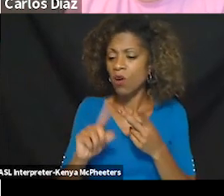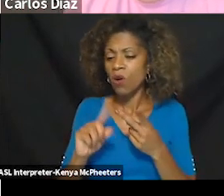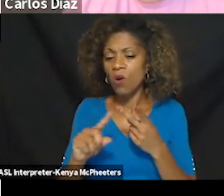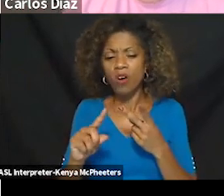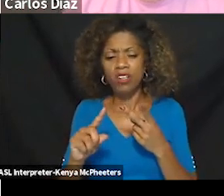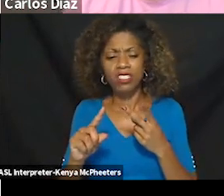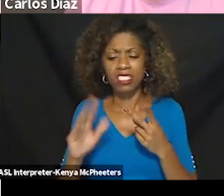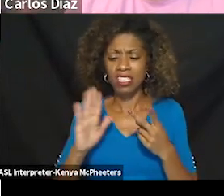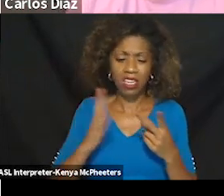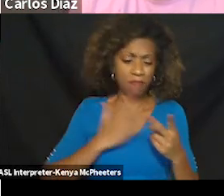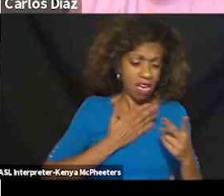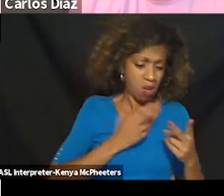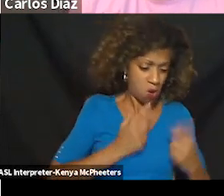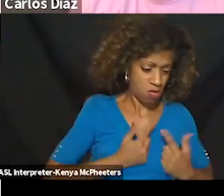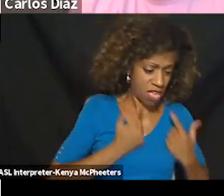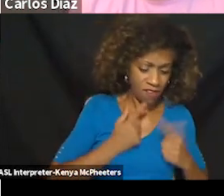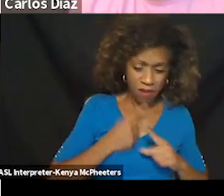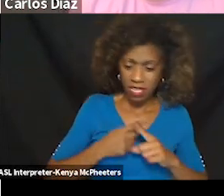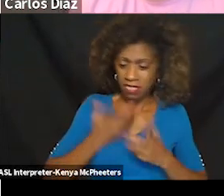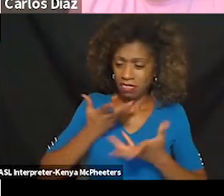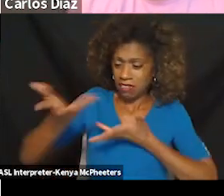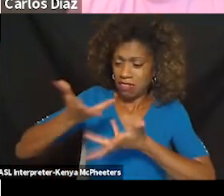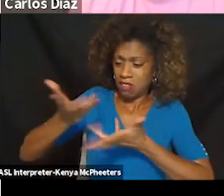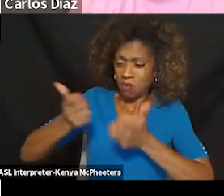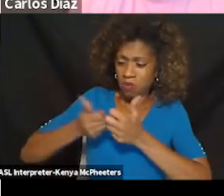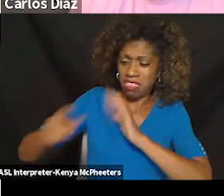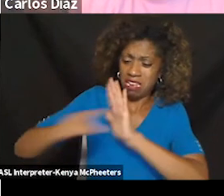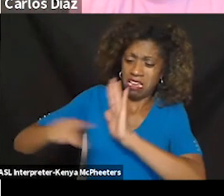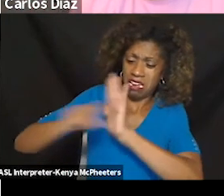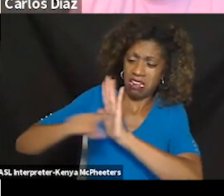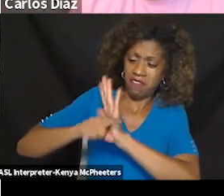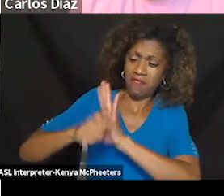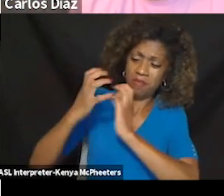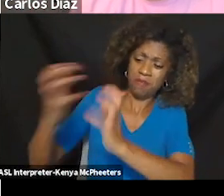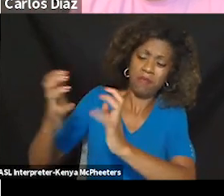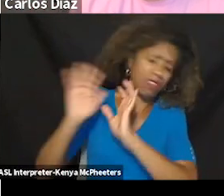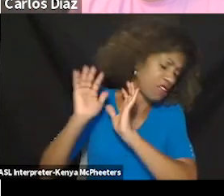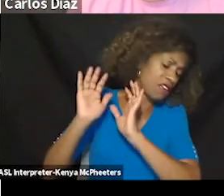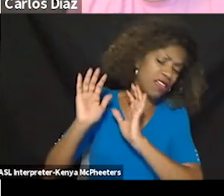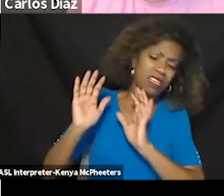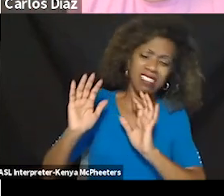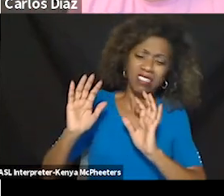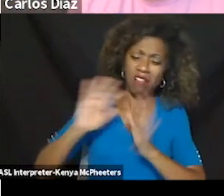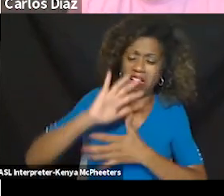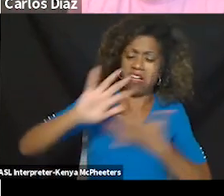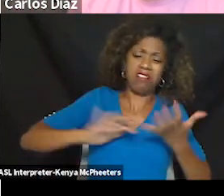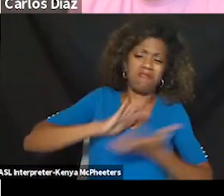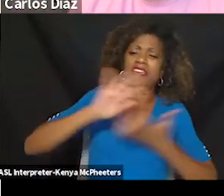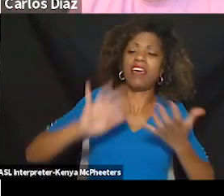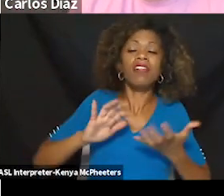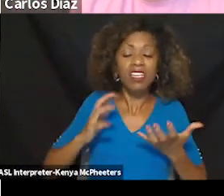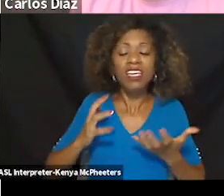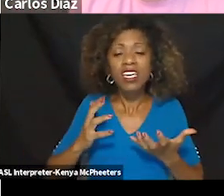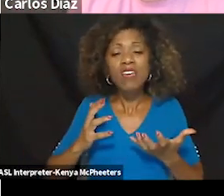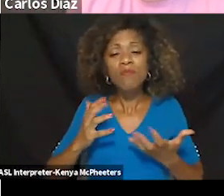those very hard emotional challenges folks were facing, and they're coming back now that some universities and schools and